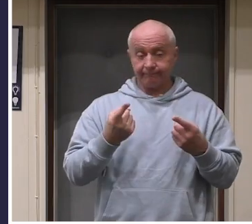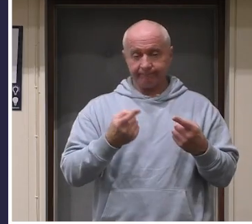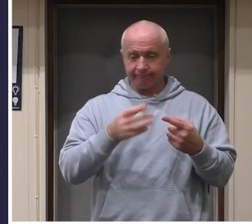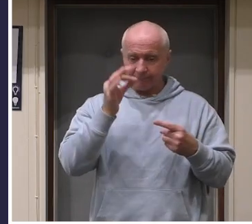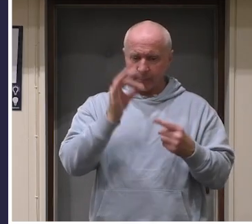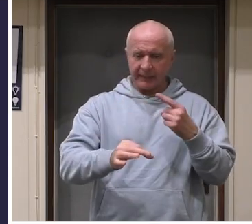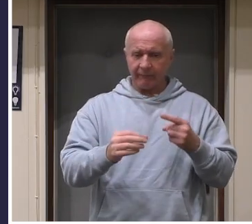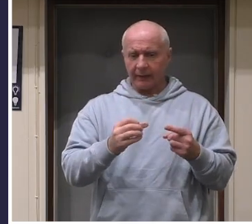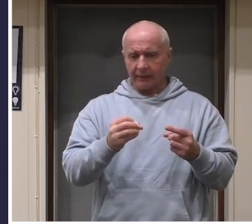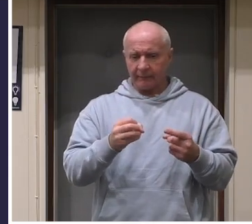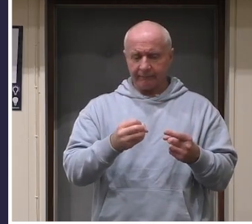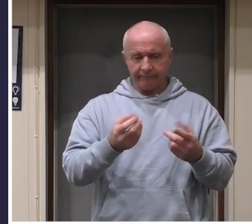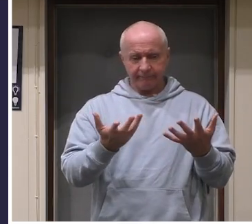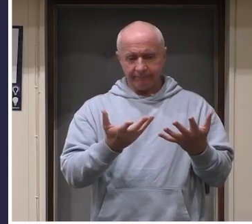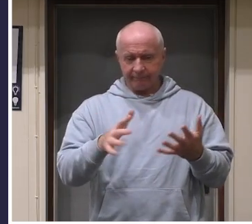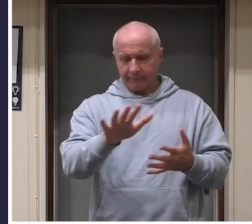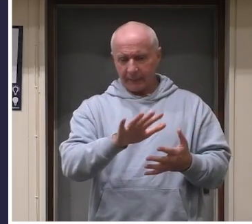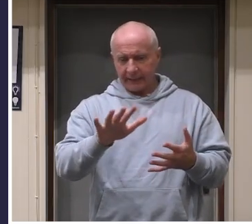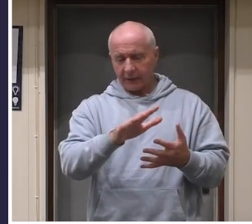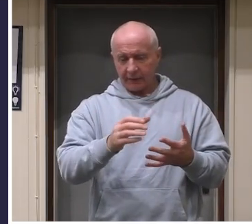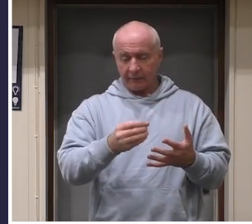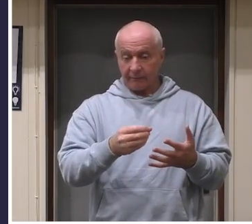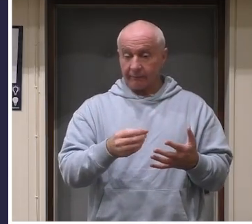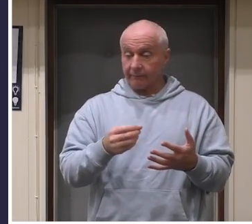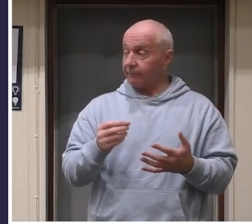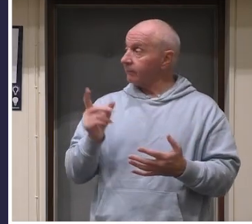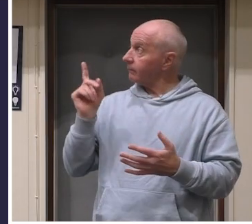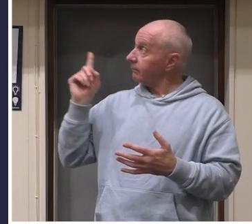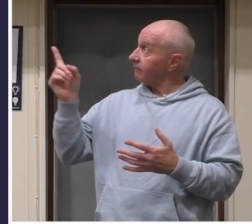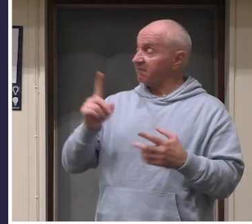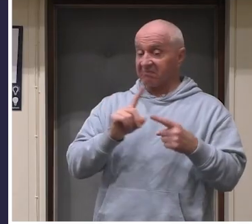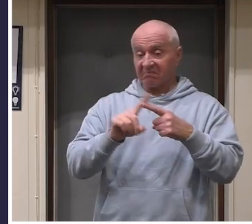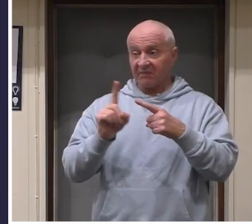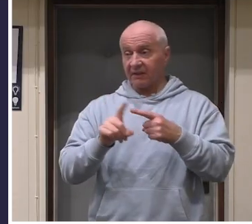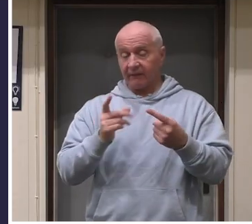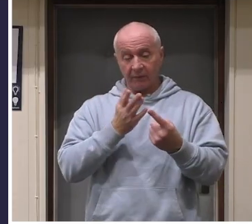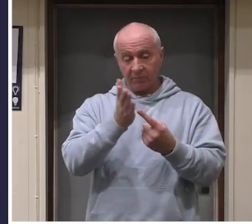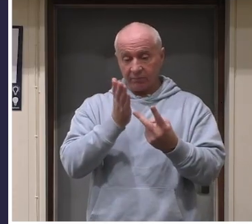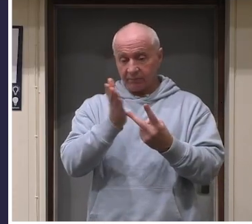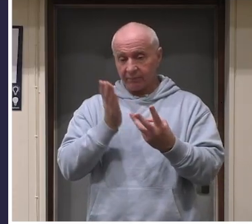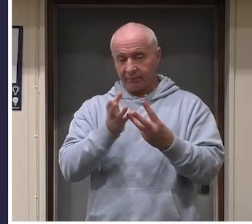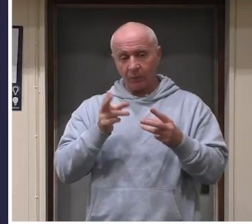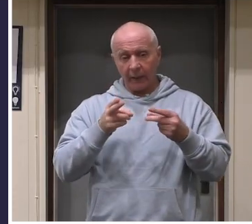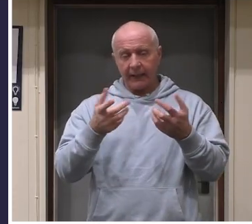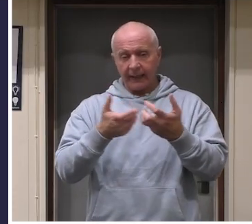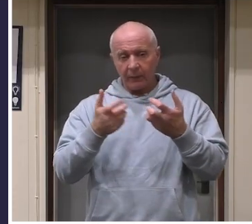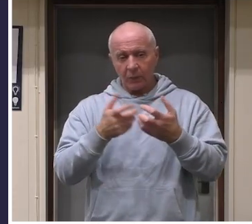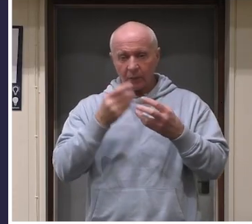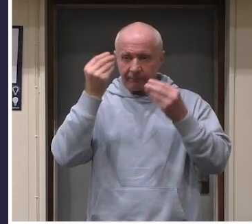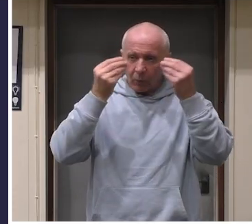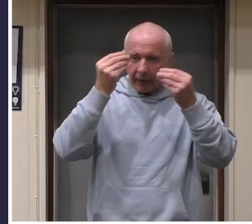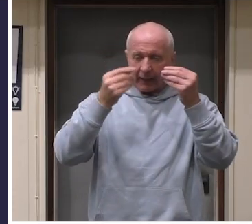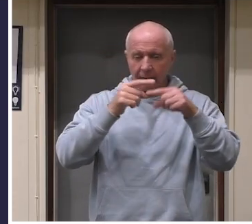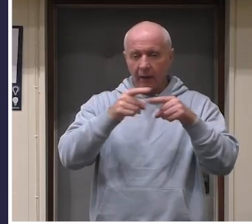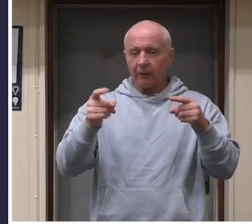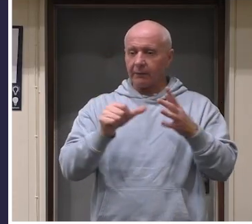specific position states of the particle. And these are all valid approaches to solve the problem. And the way we do it in